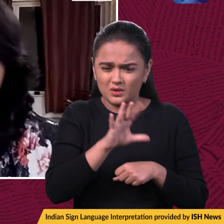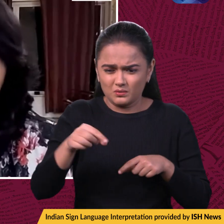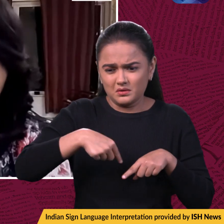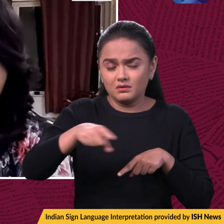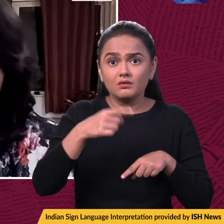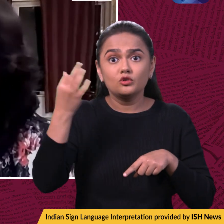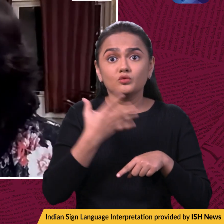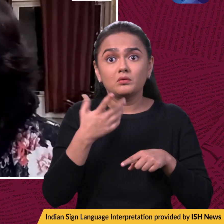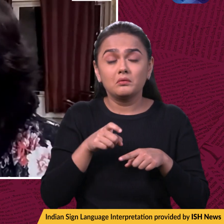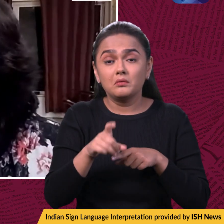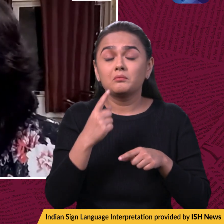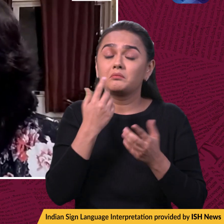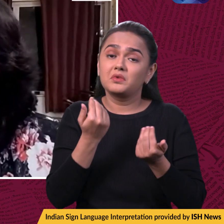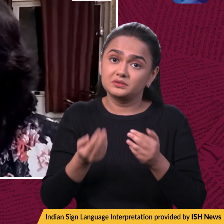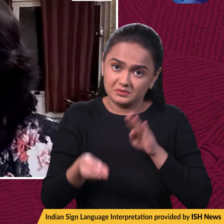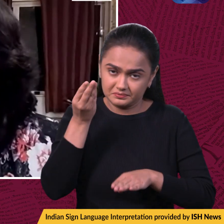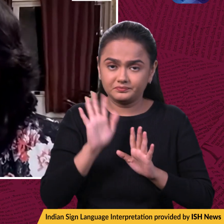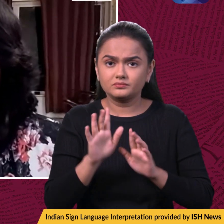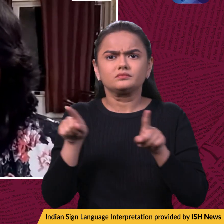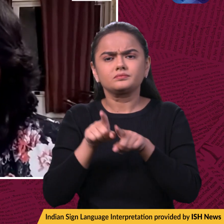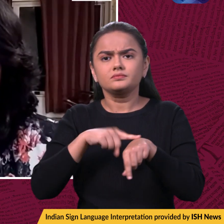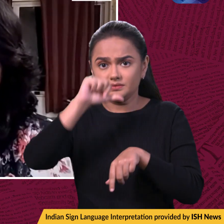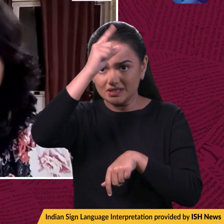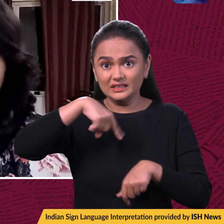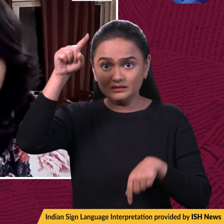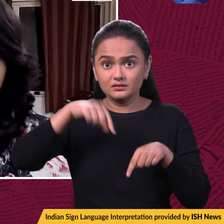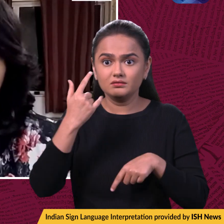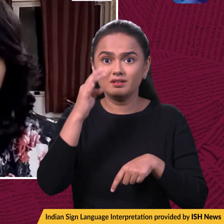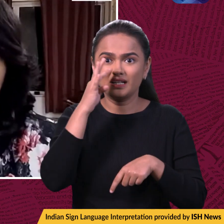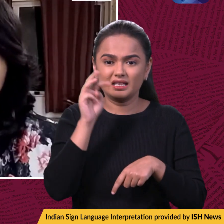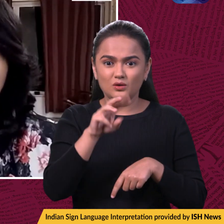week effects and other variations as well. Meanwhile, India has reported